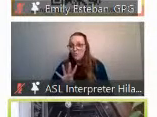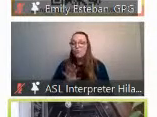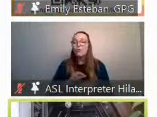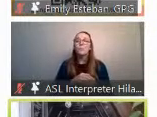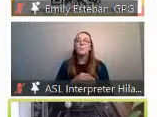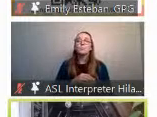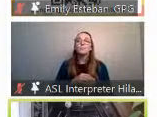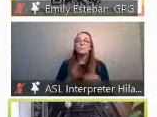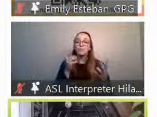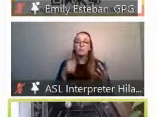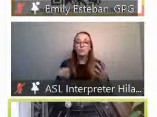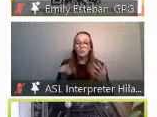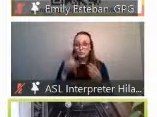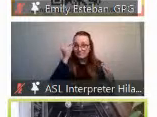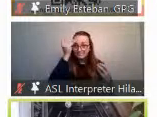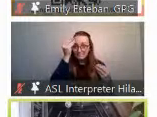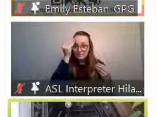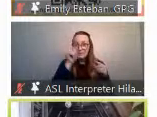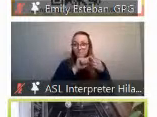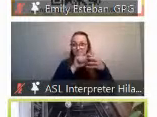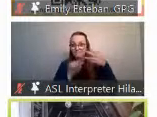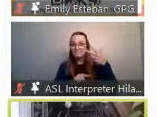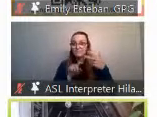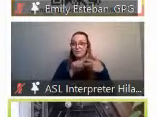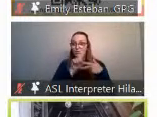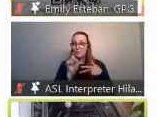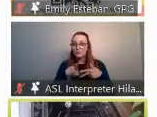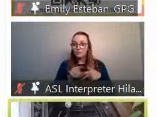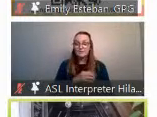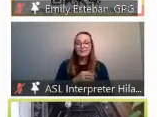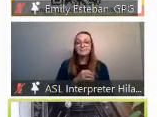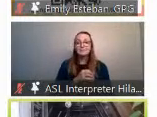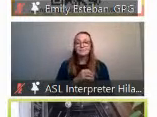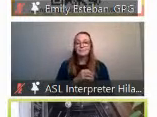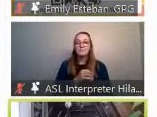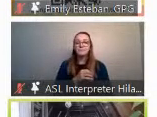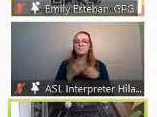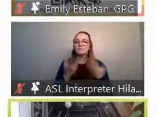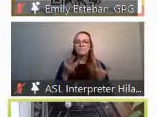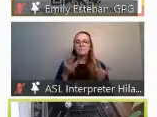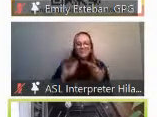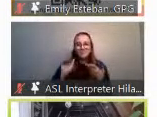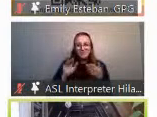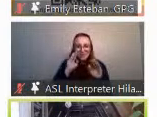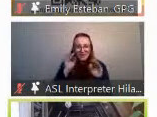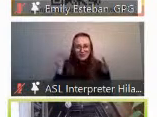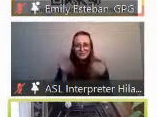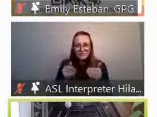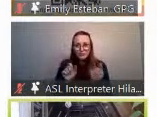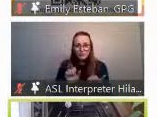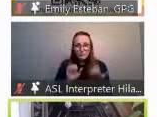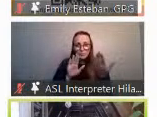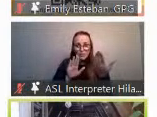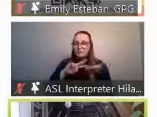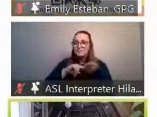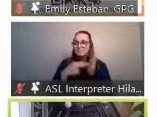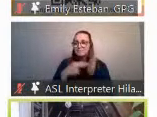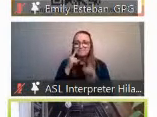on the following questions. What does a child-centered approach to making recommendations mean to